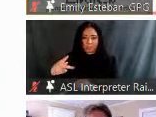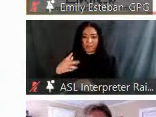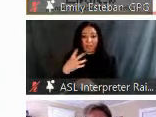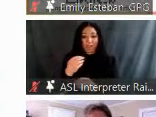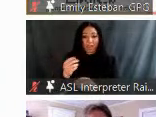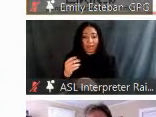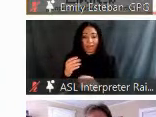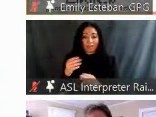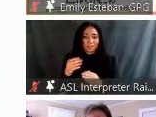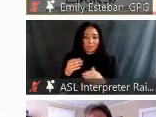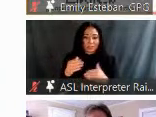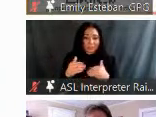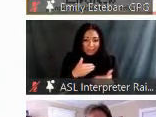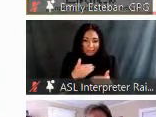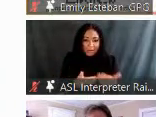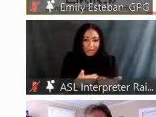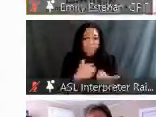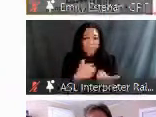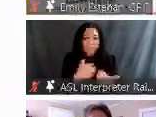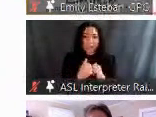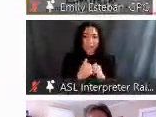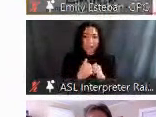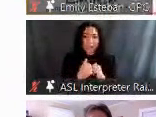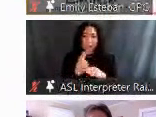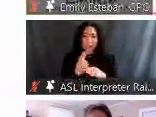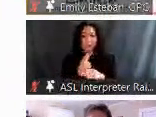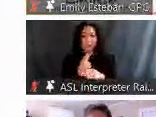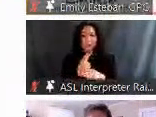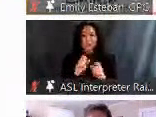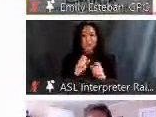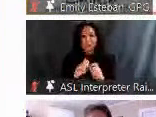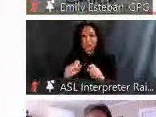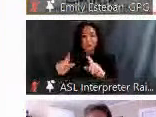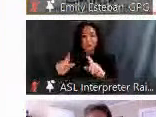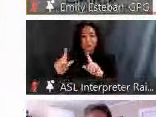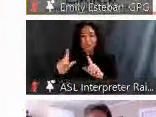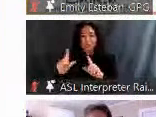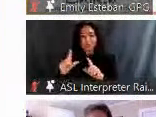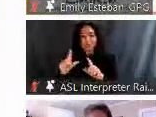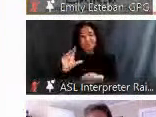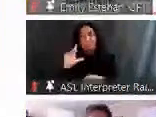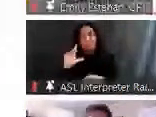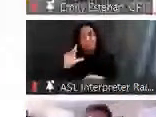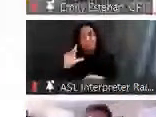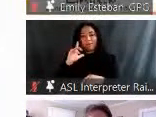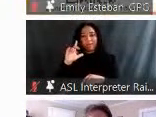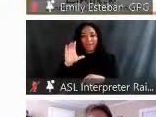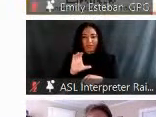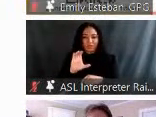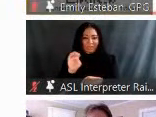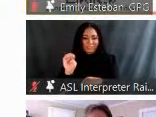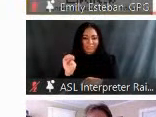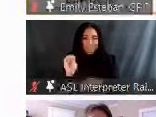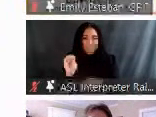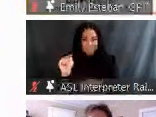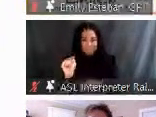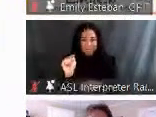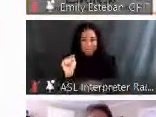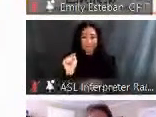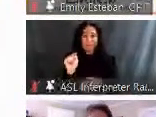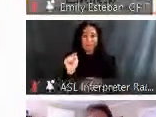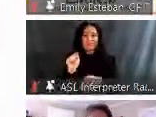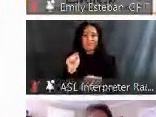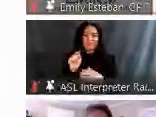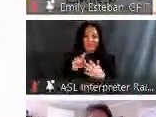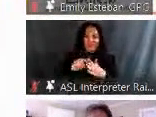create them. And this was posted on California Educators Together at the start of the week. We know many of you were able to take a look